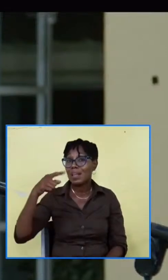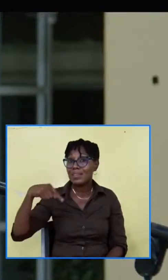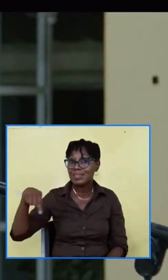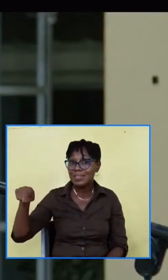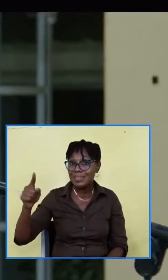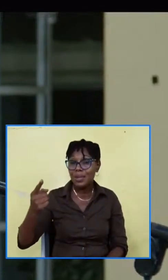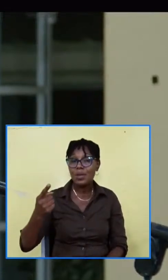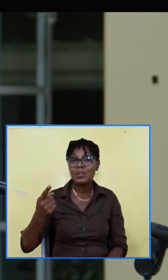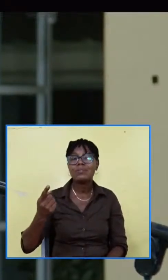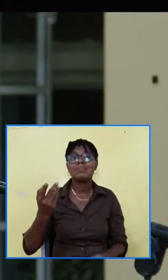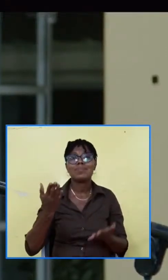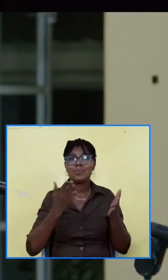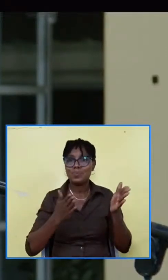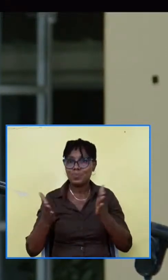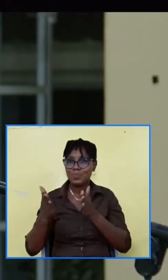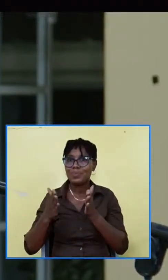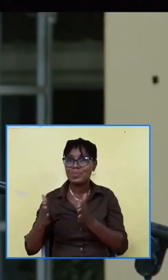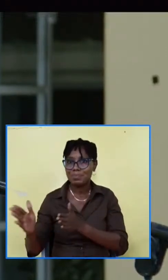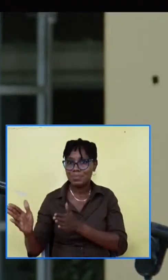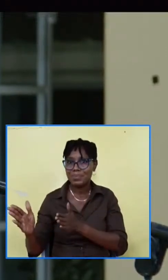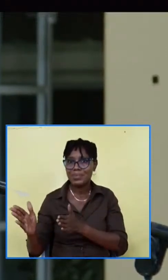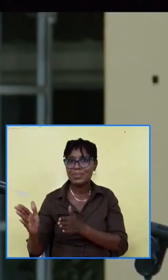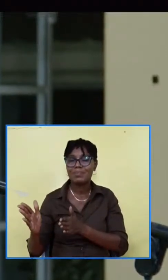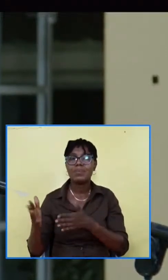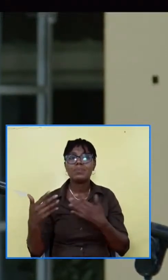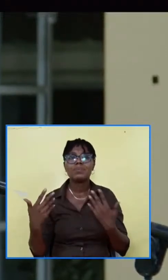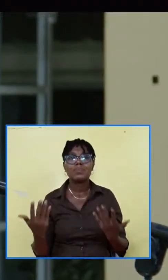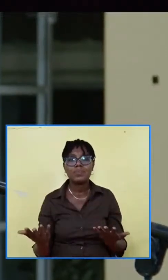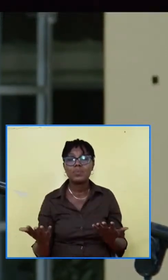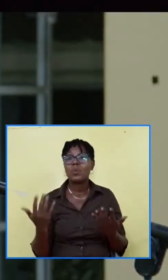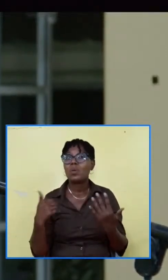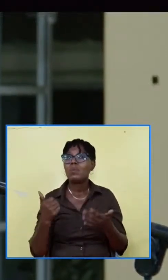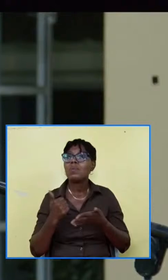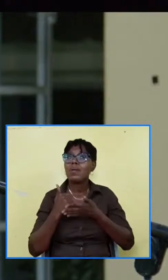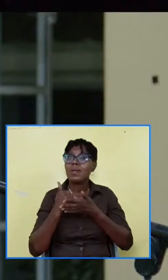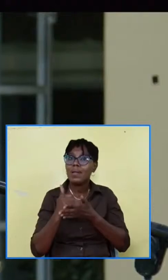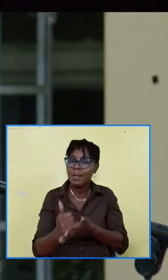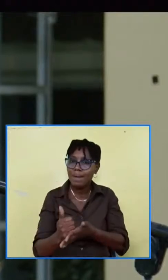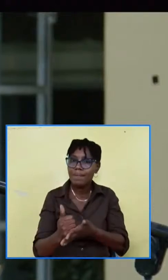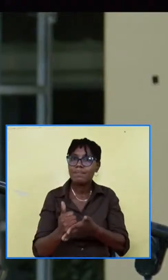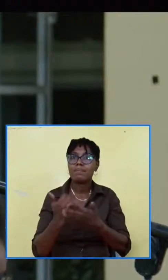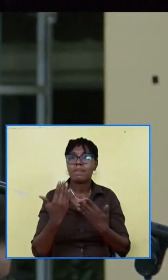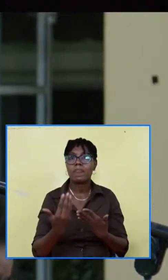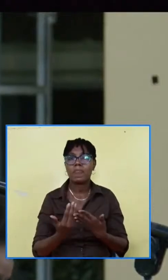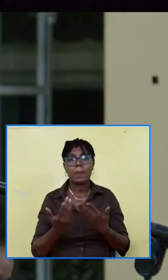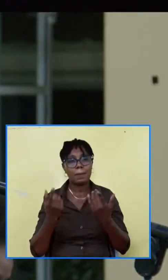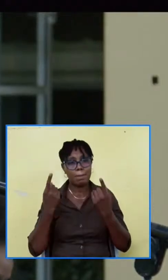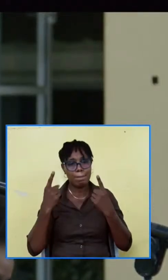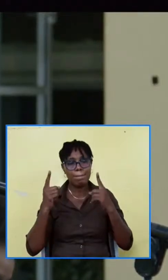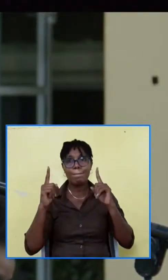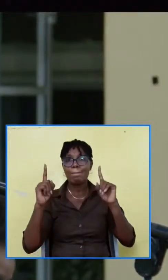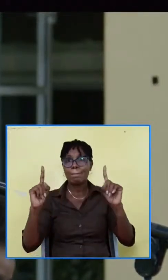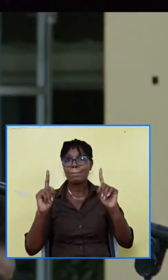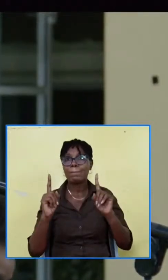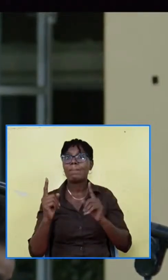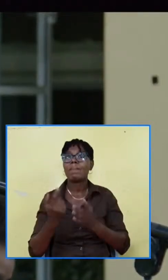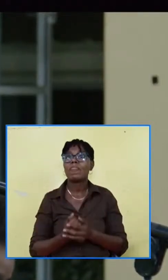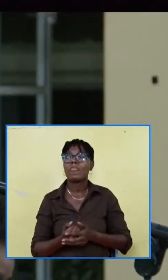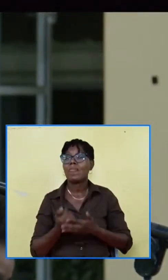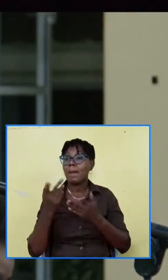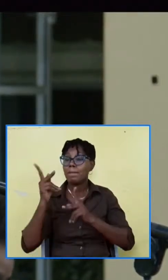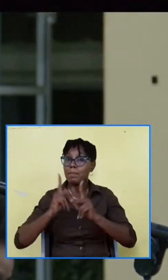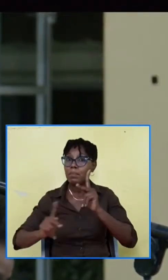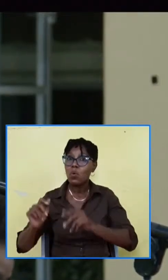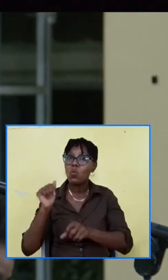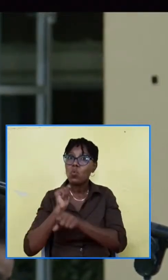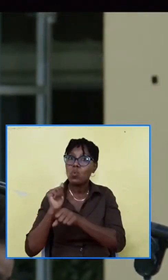kinds of facilities we will ensure and try to make those possible for the self-employed.